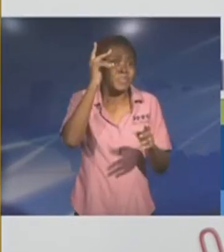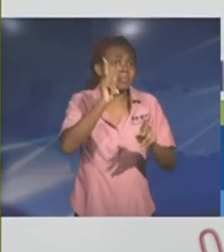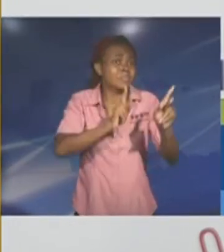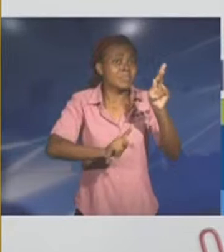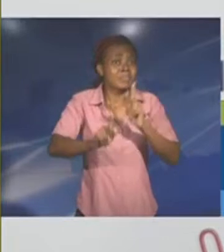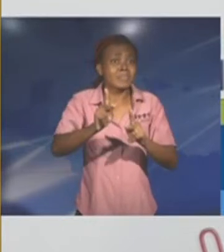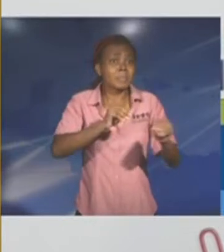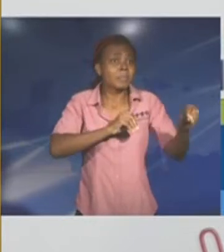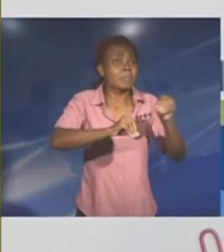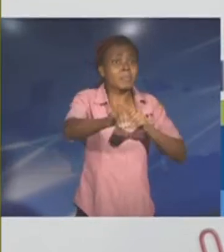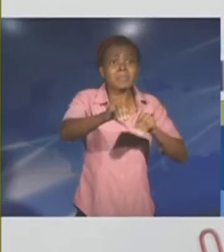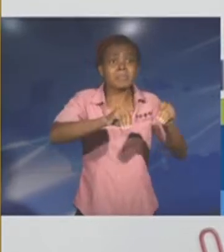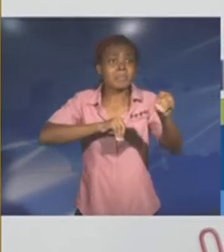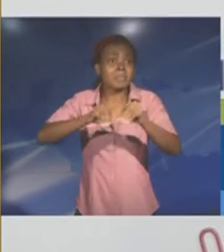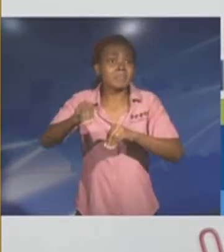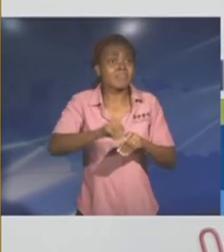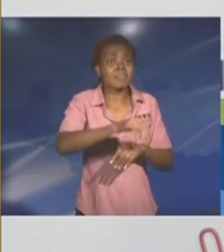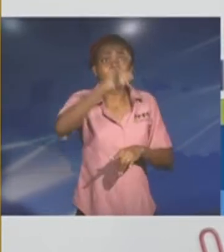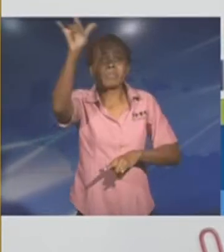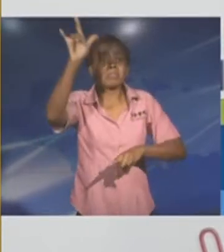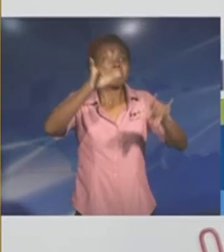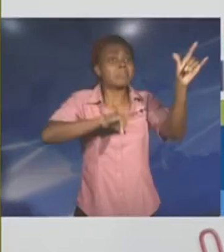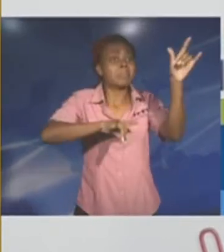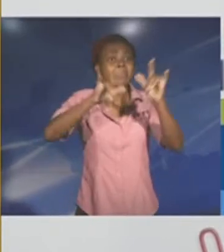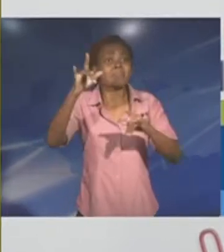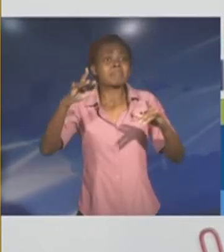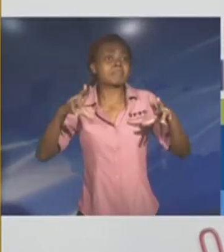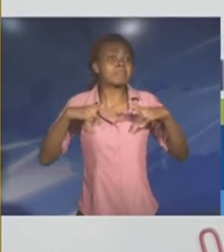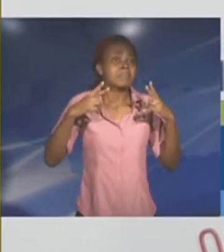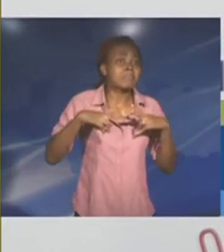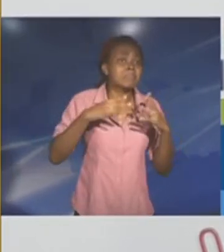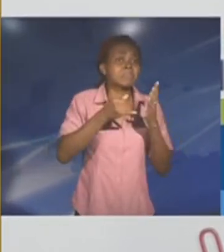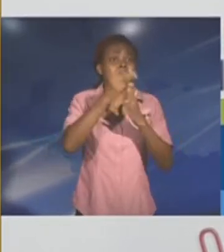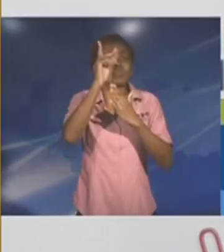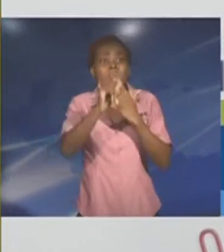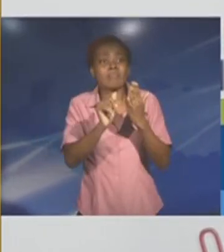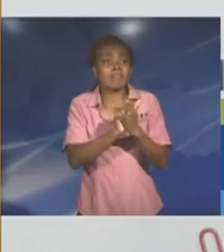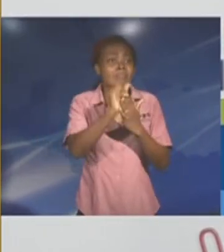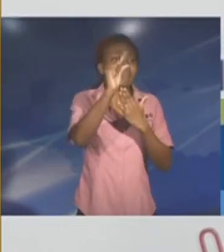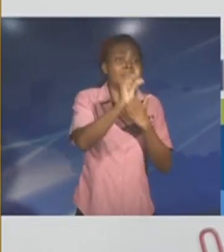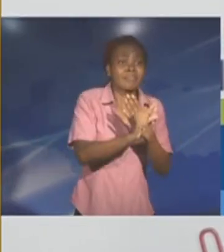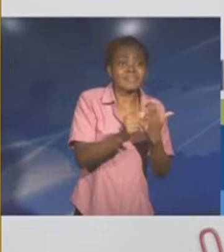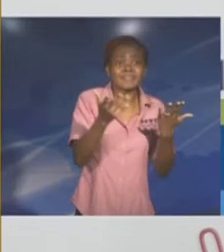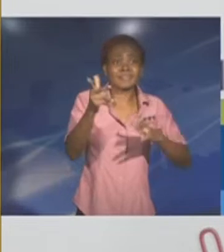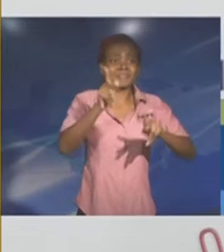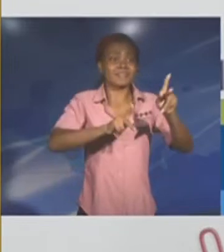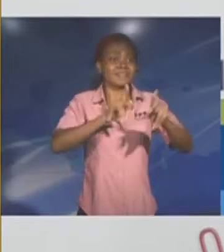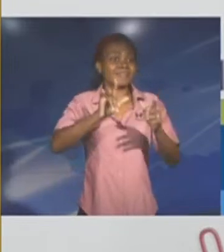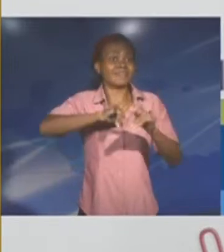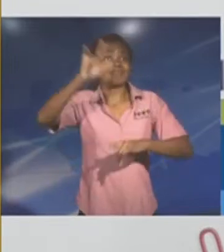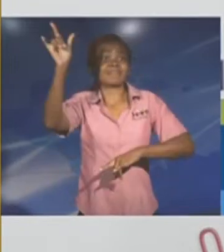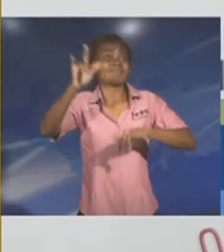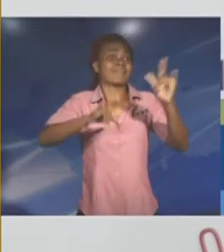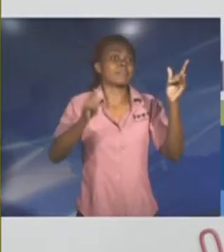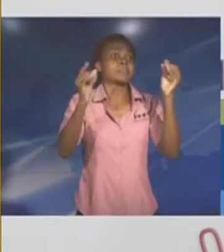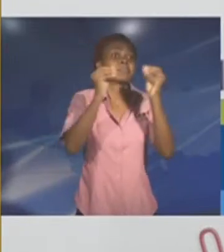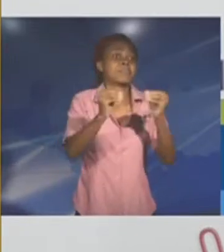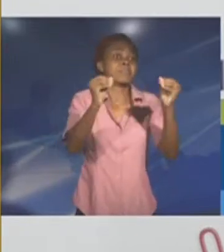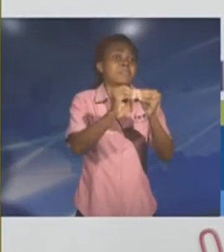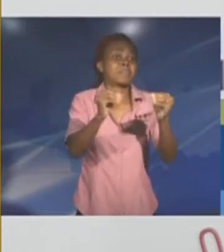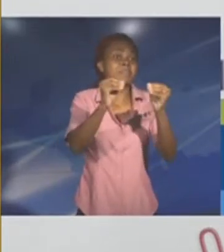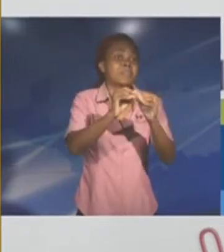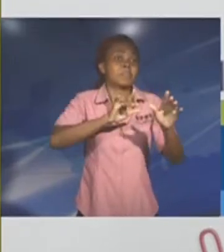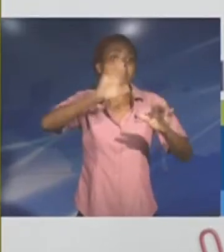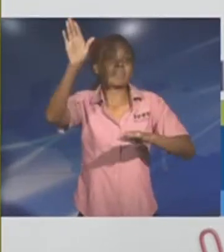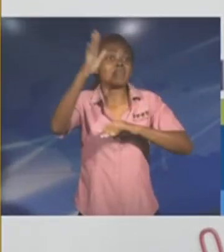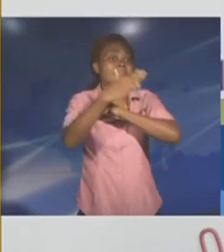the July-August period. We would have had a reintroduction of travel, bringing things from other countries into